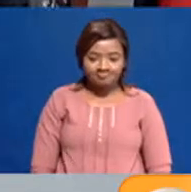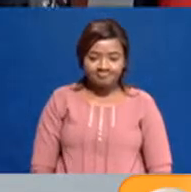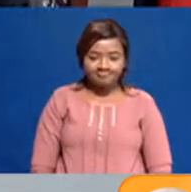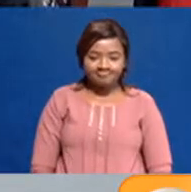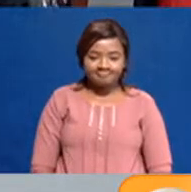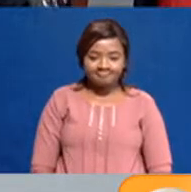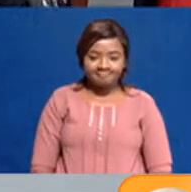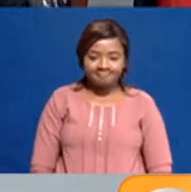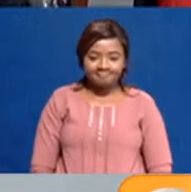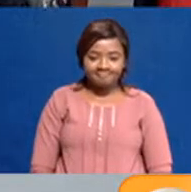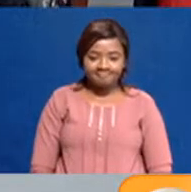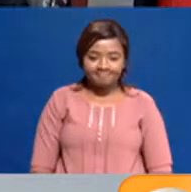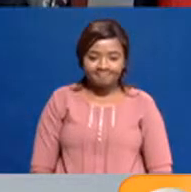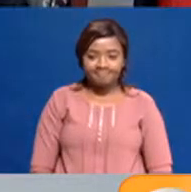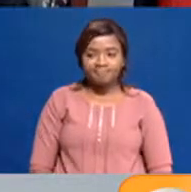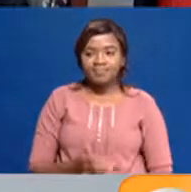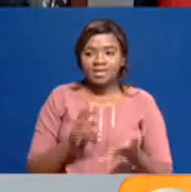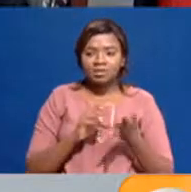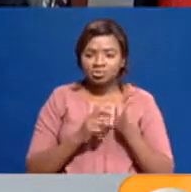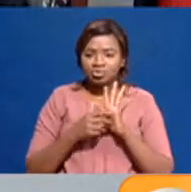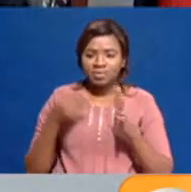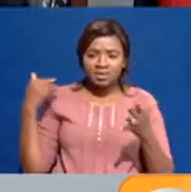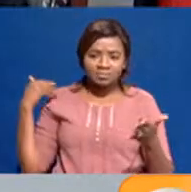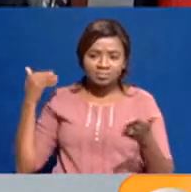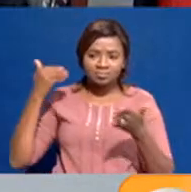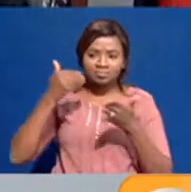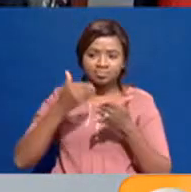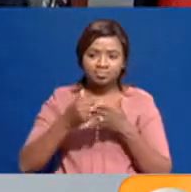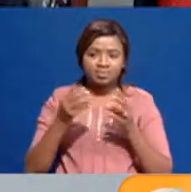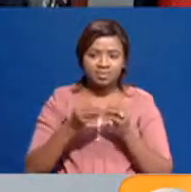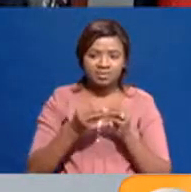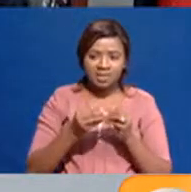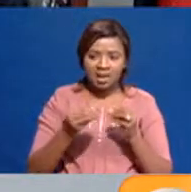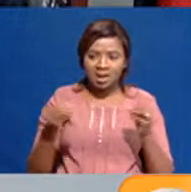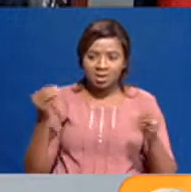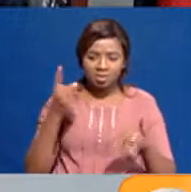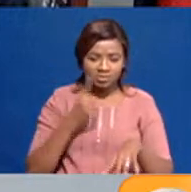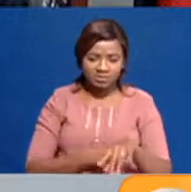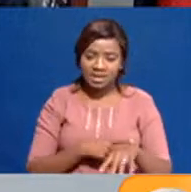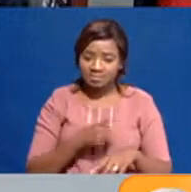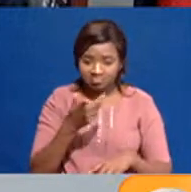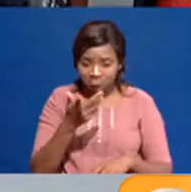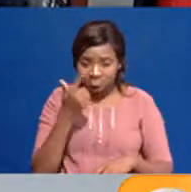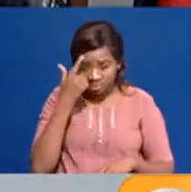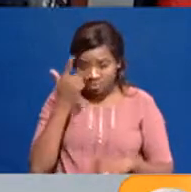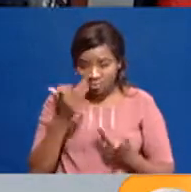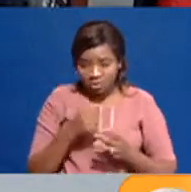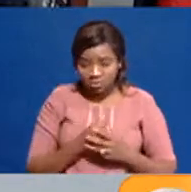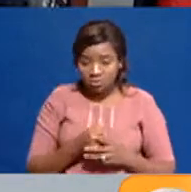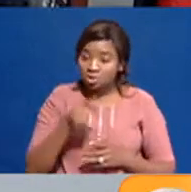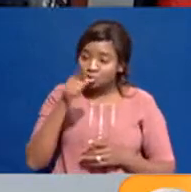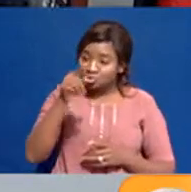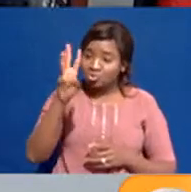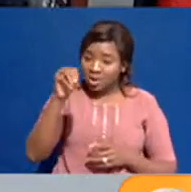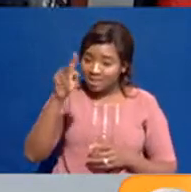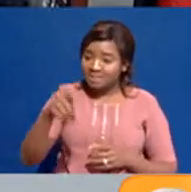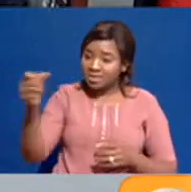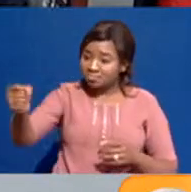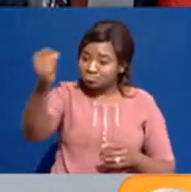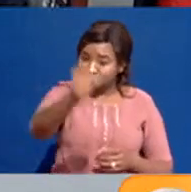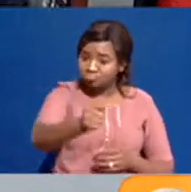obviously you can say we've come a long way? True. Hmm? Yeah. I mean, you were elected through Mulolongo.